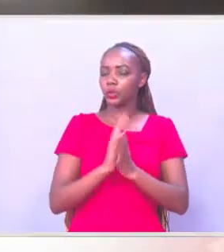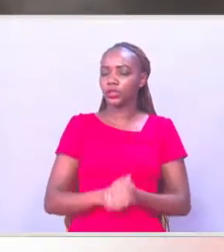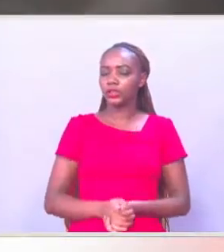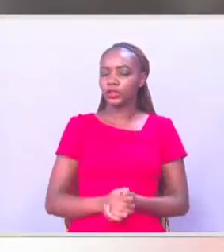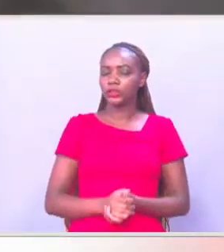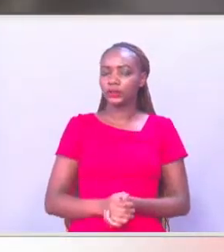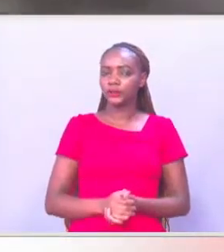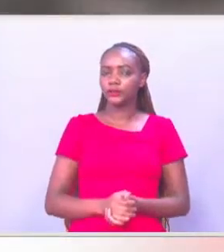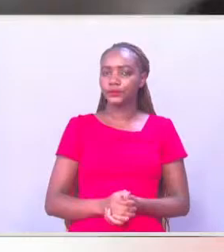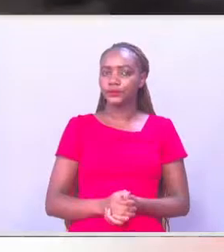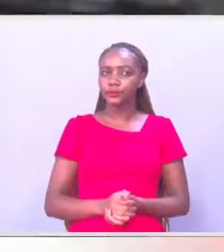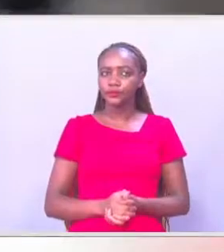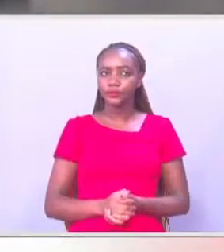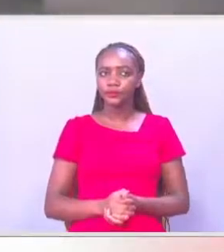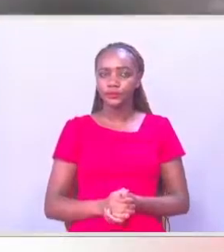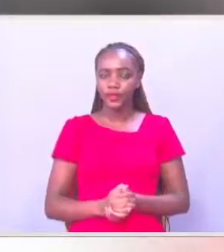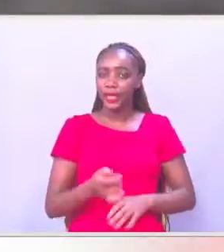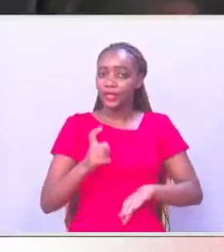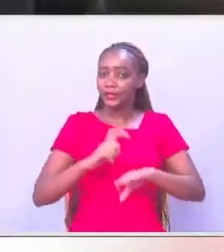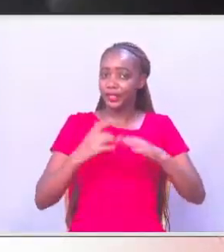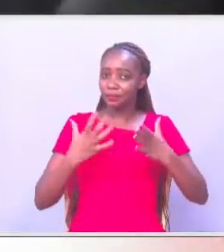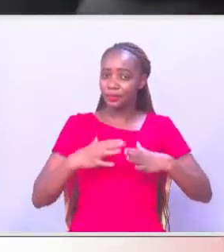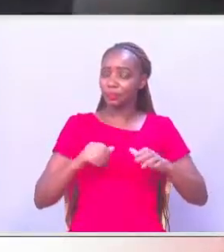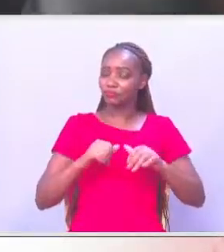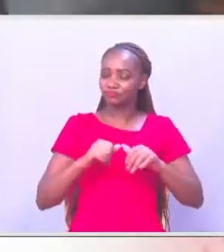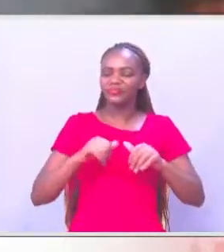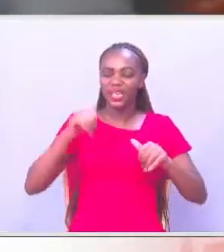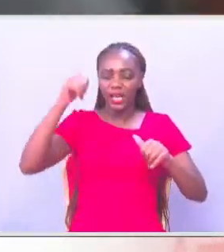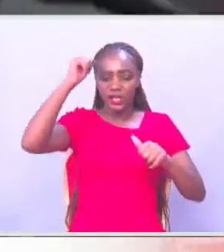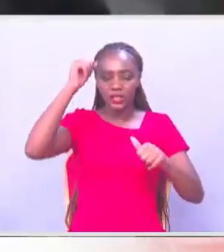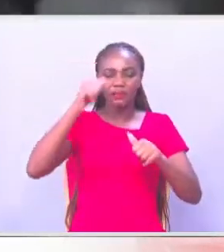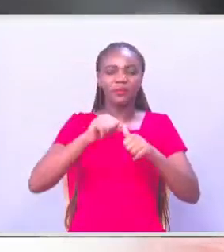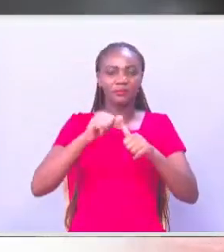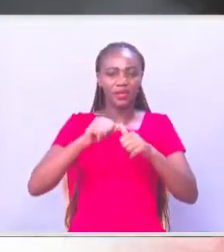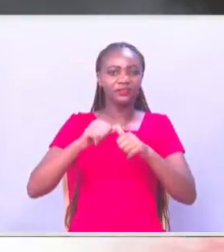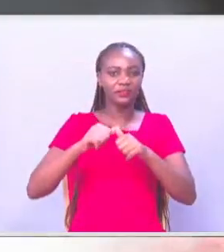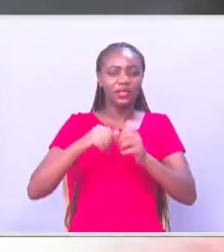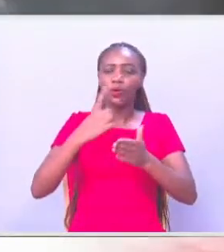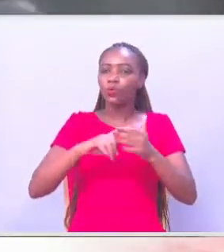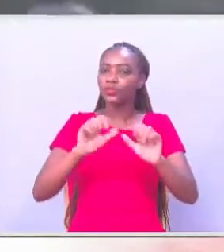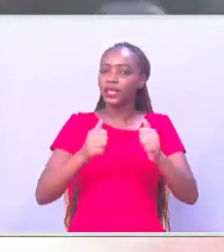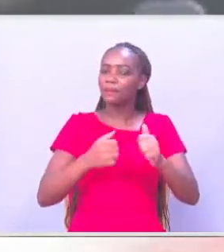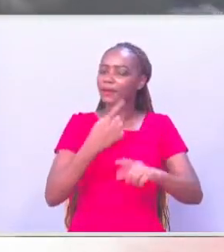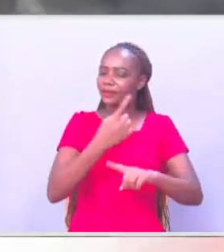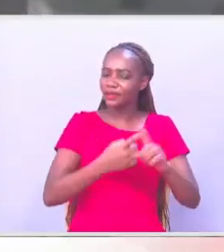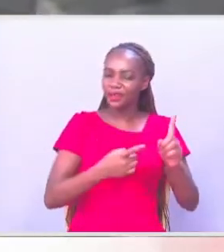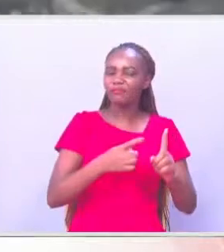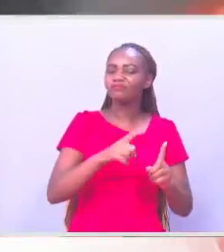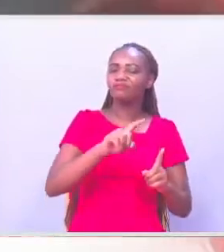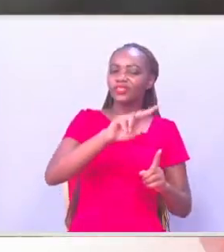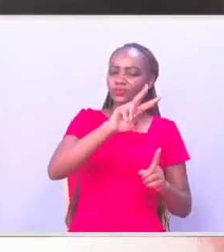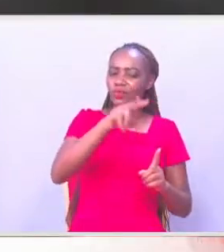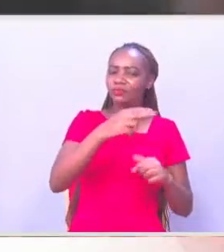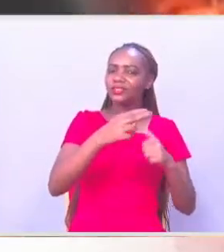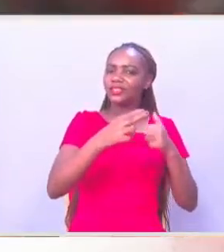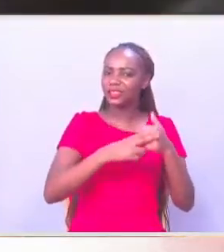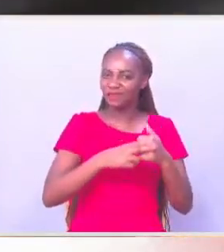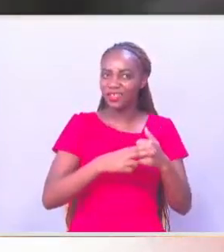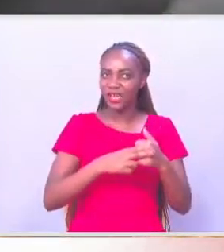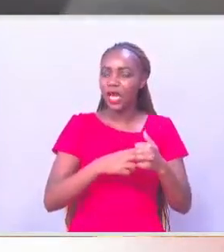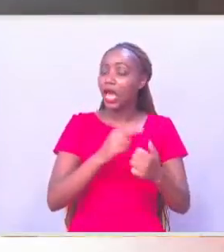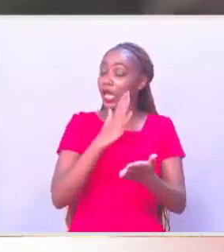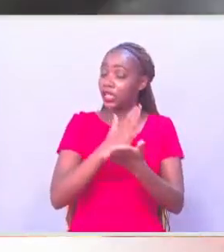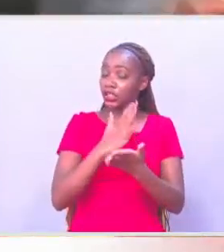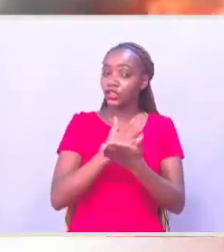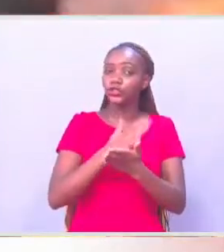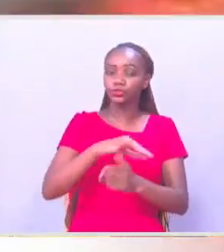details. As the bad memories of 2007 and 2008 post-election violence remains in the past, it is evident that the government